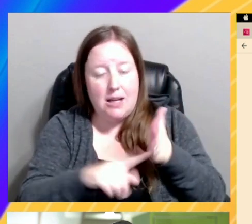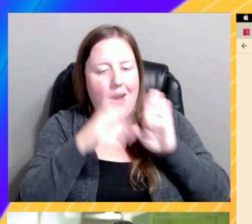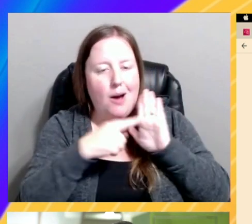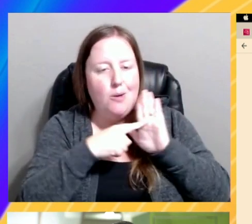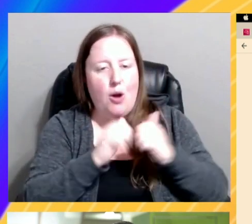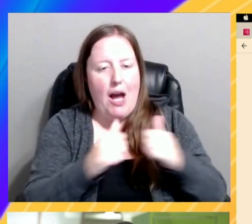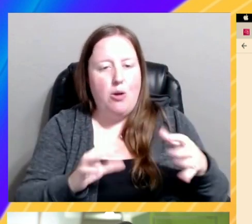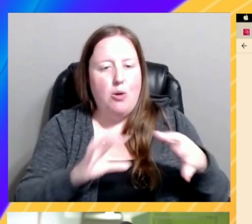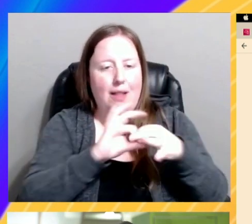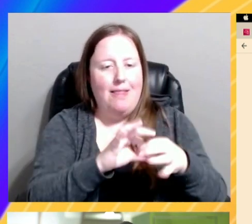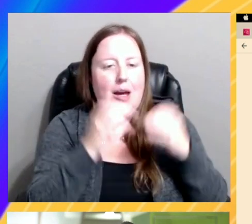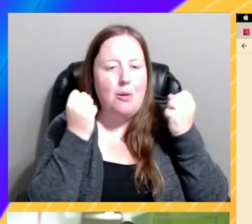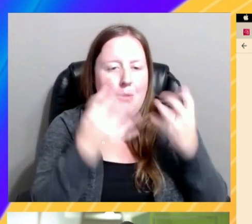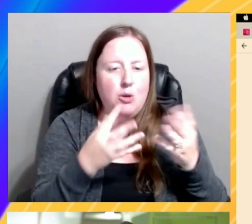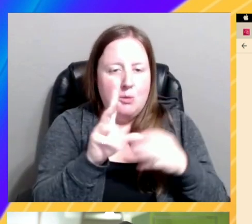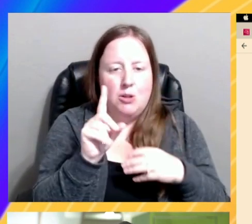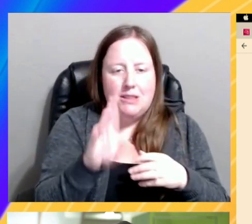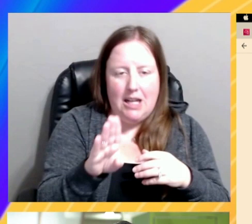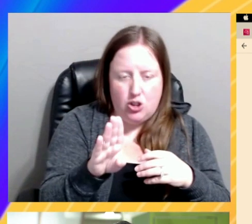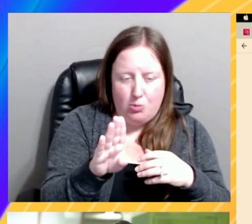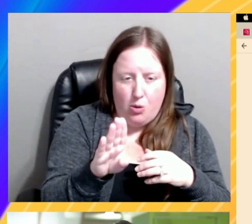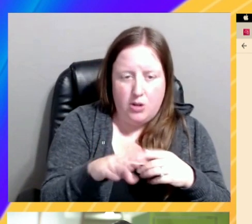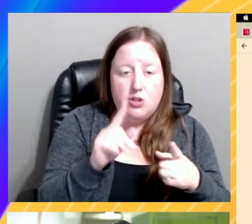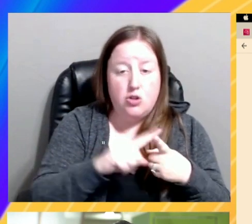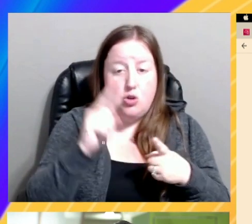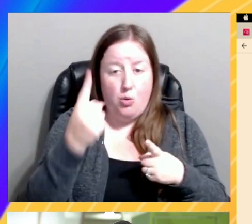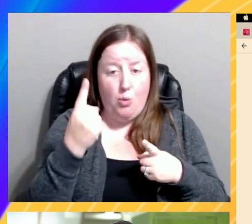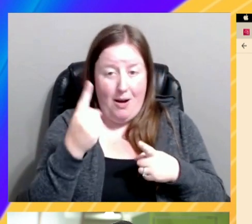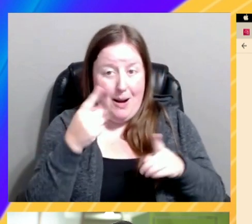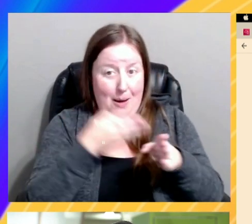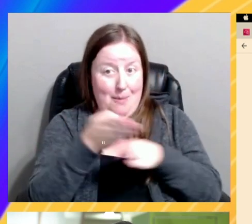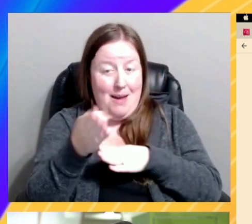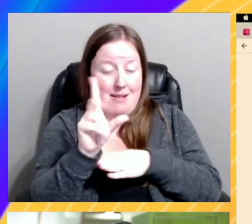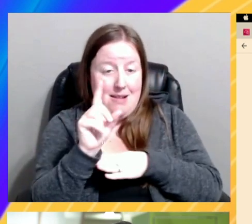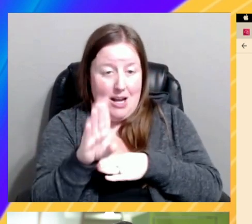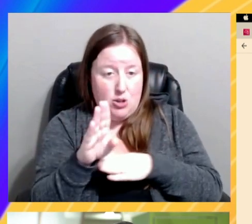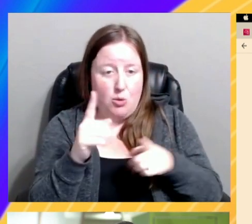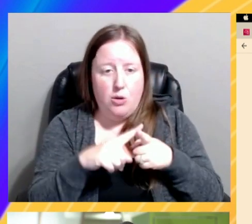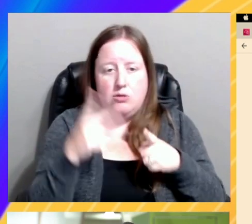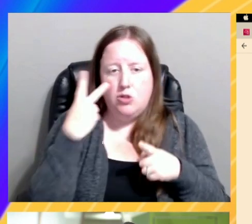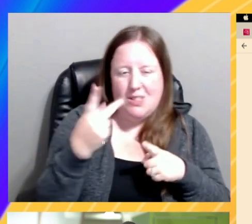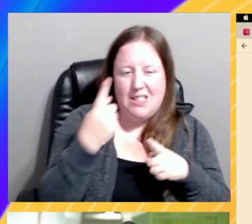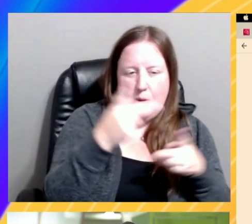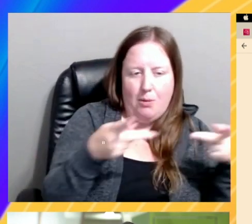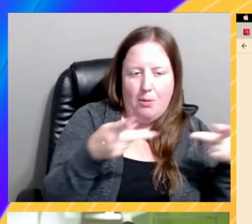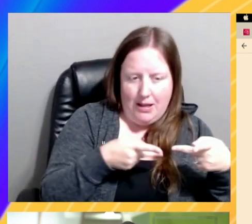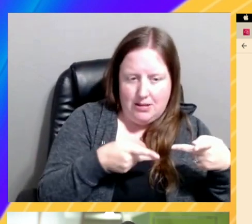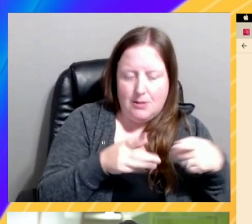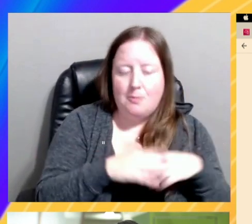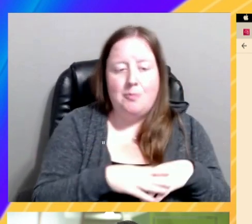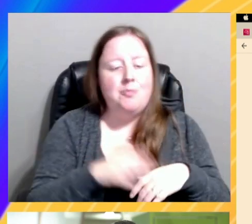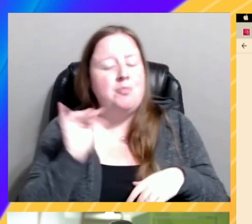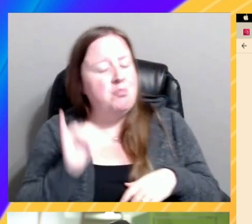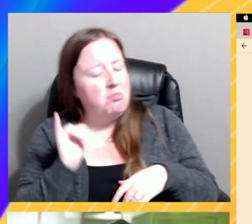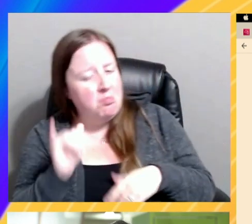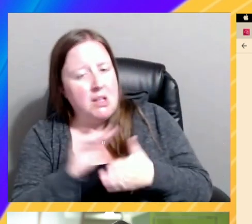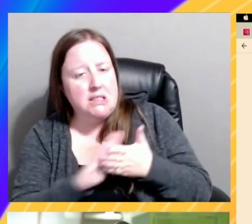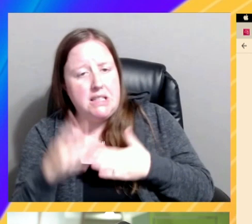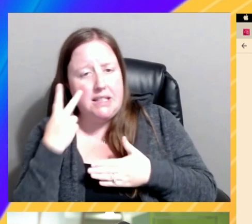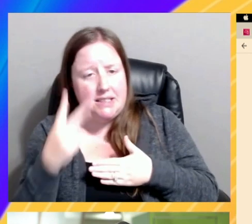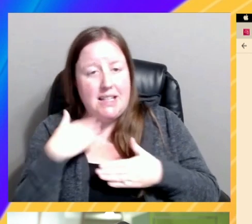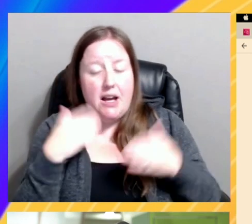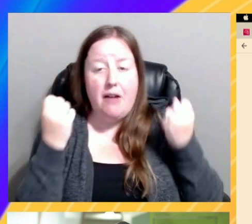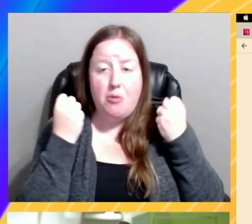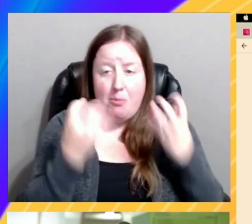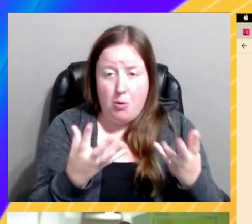dashboards to one single main dashboard and navigate from one place to the other. Yeah, it's just nice to see we have multiple